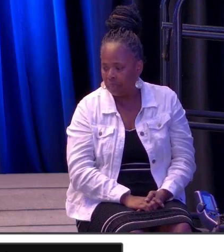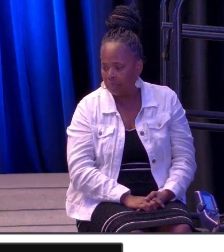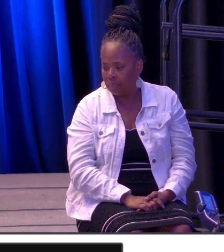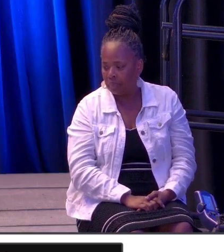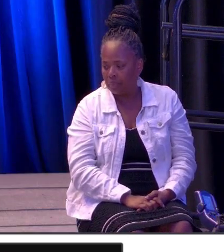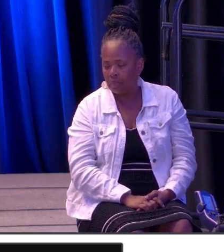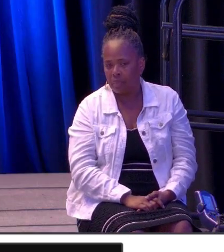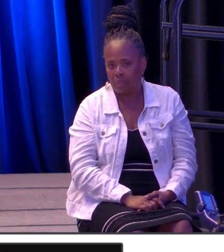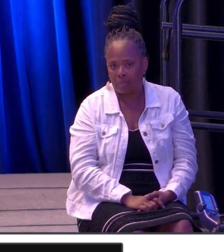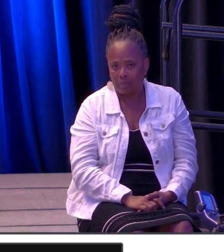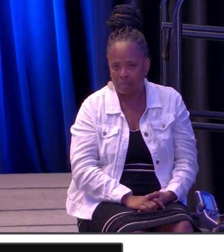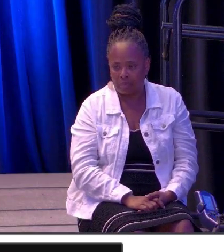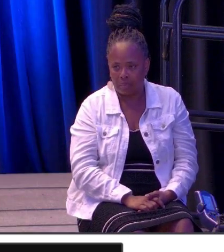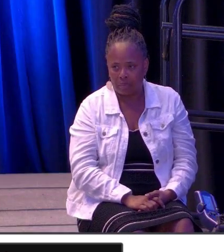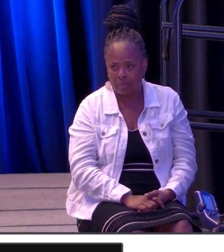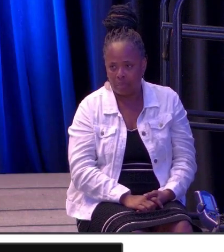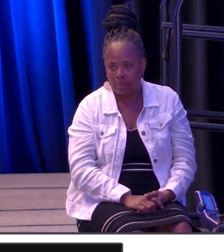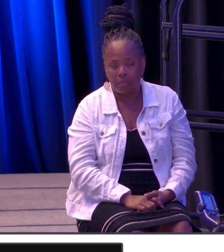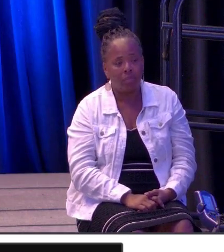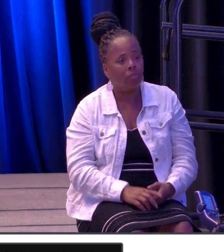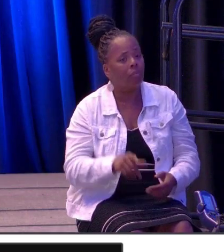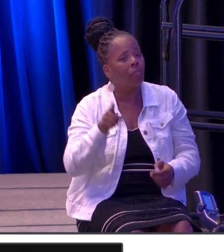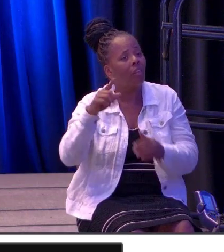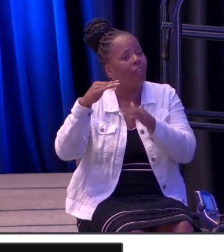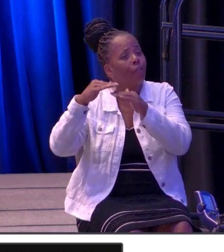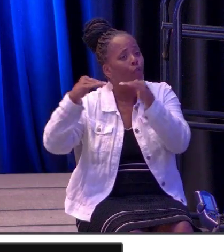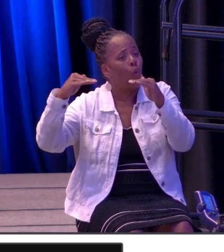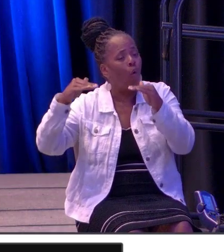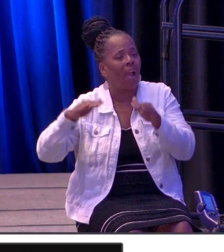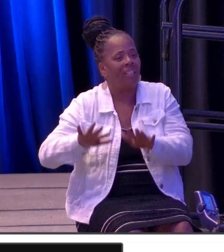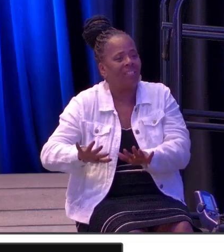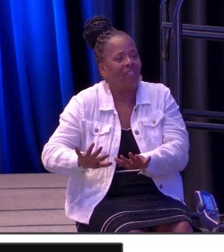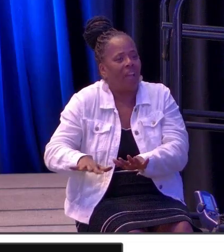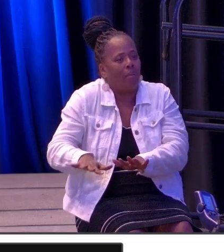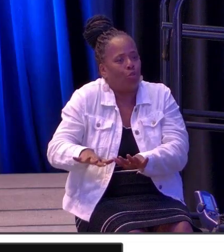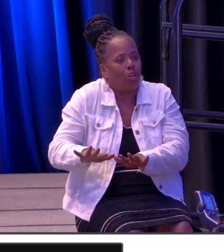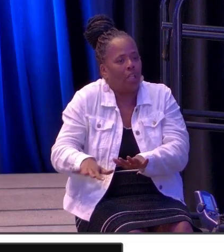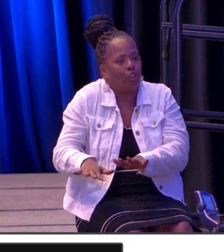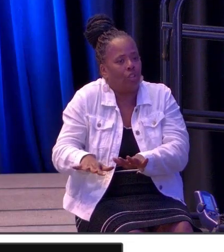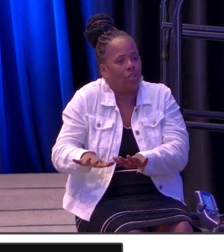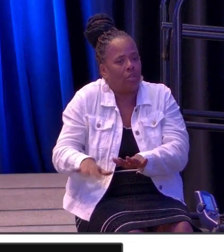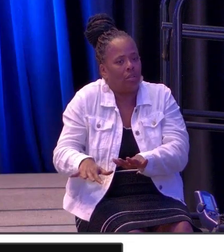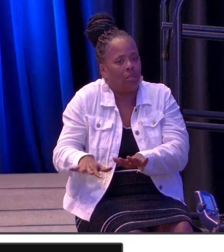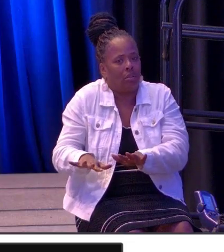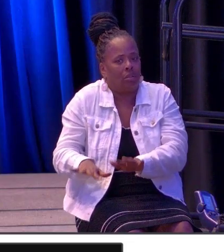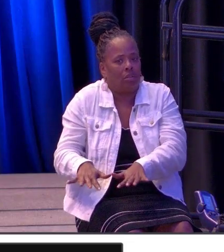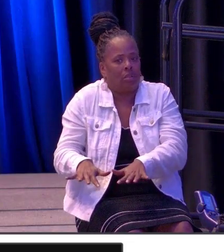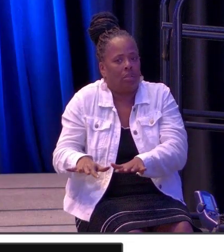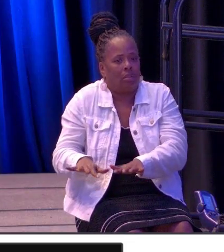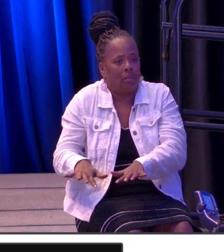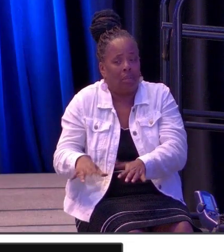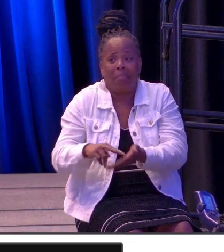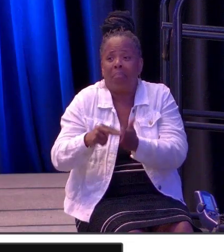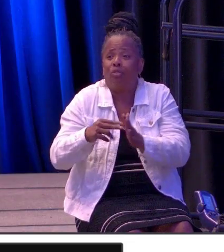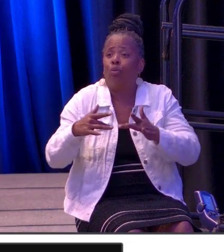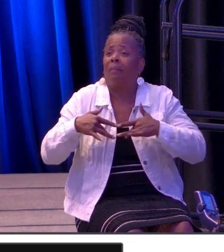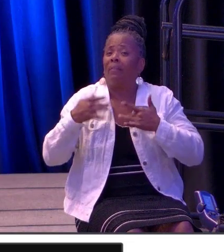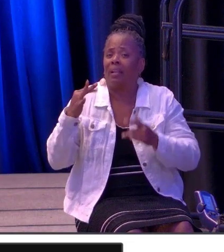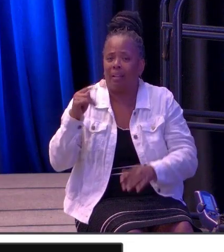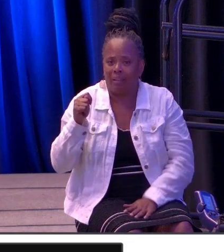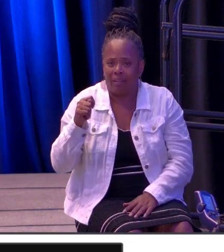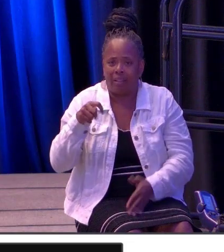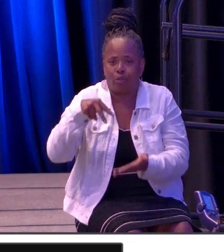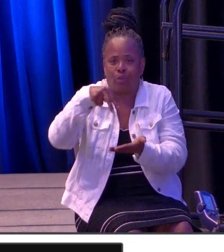it wrong, but it's a floor that has the vibration. So that way folks could feel, you can feel